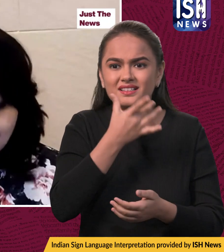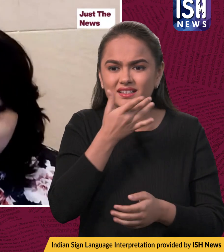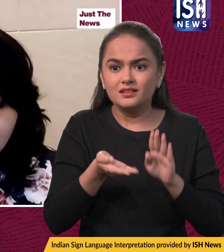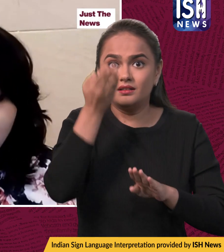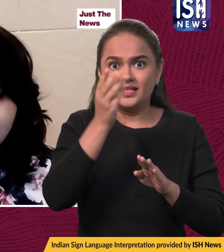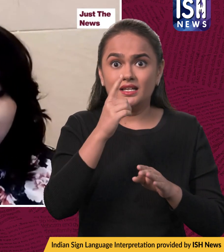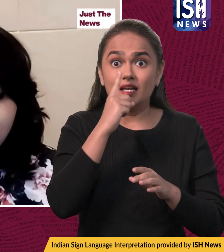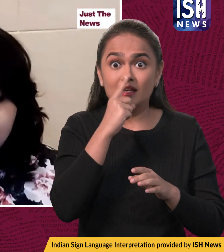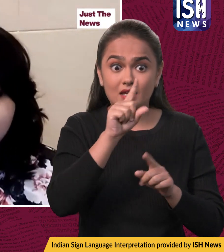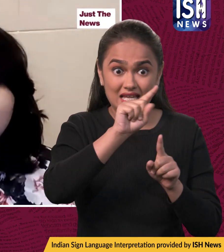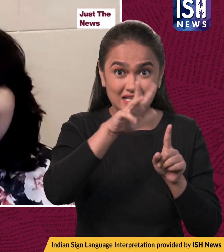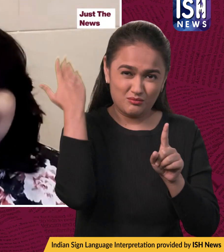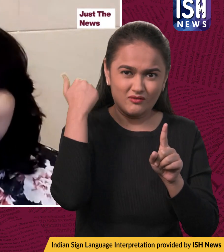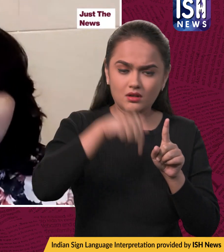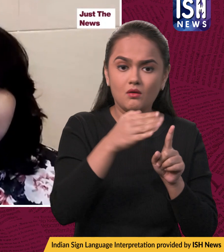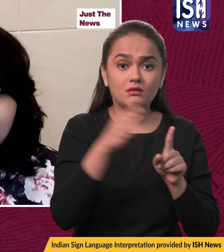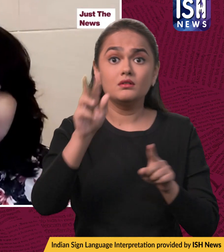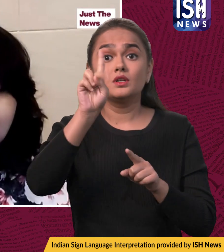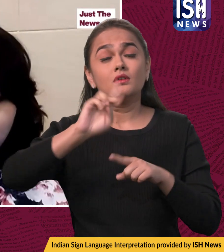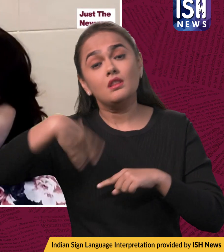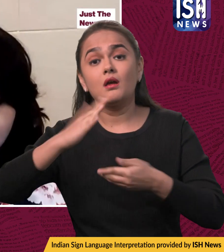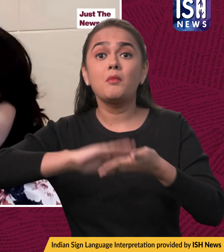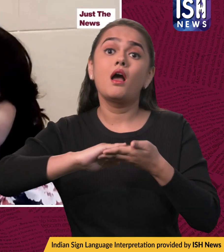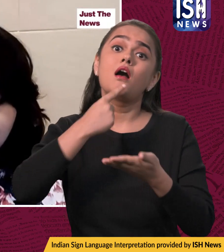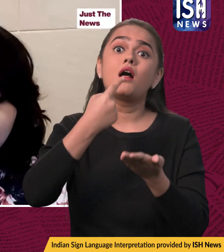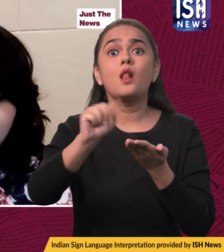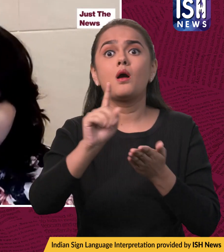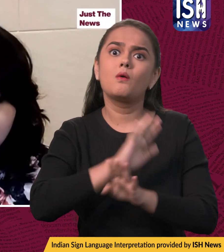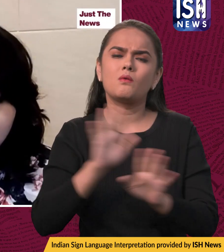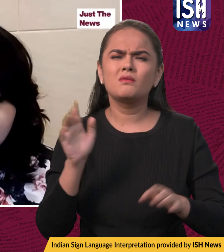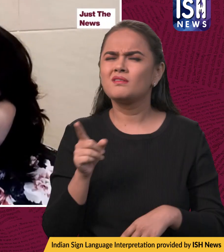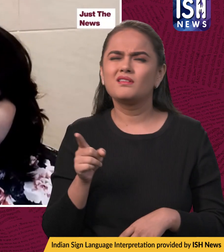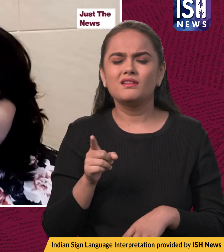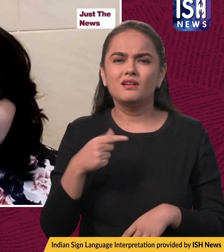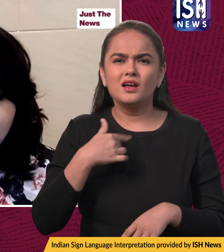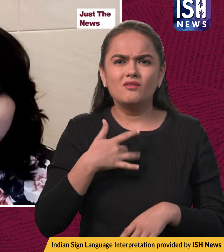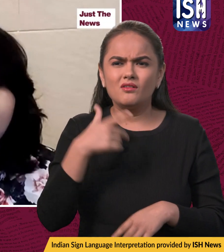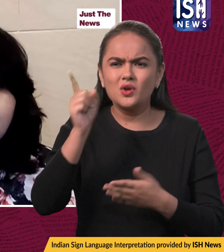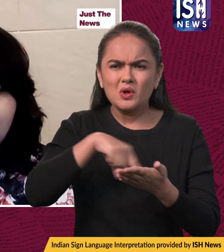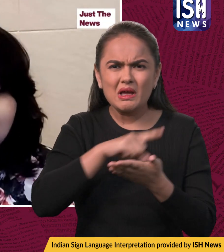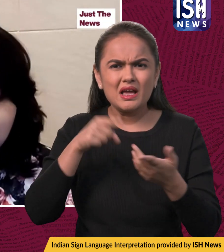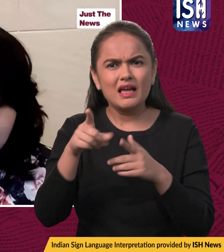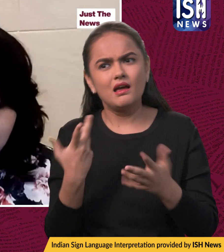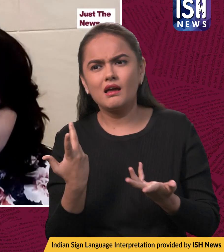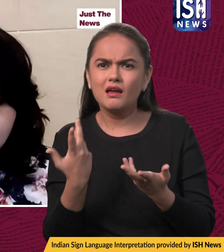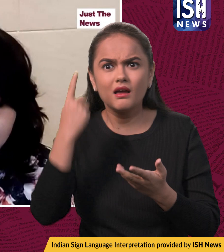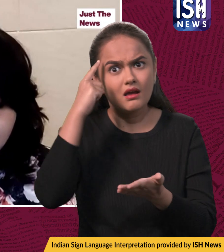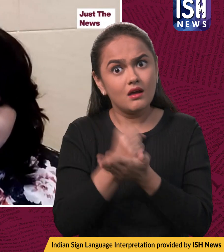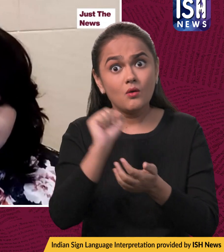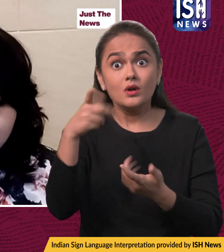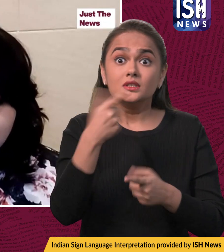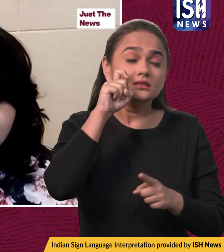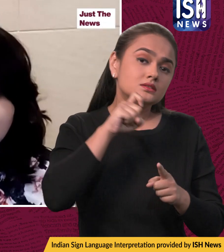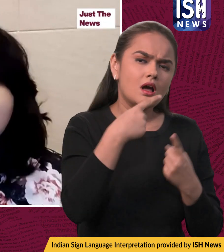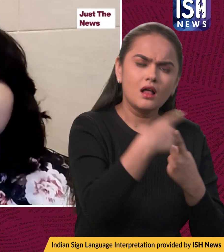of marriage for women to 21 is, and I quote, typical paternalism that we have come to expect. They can